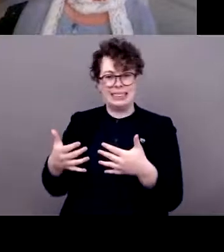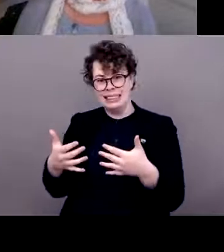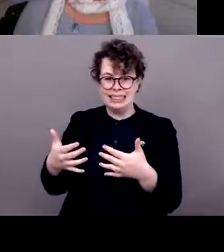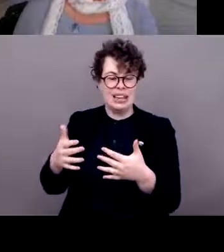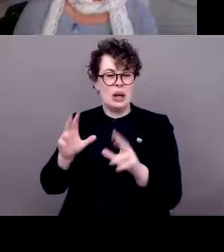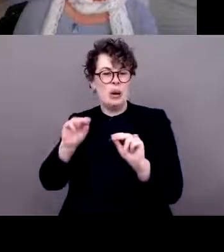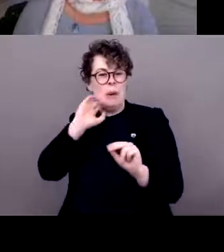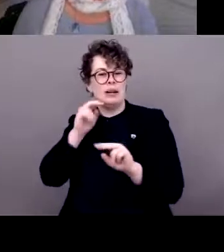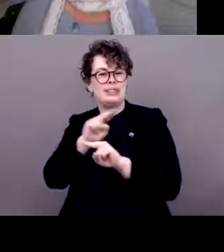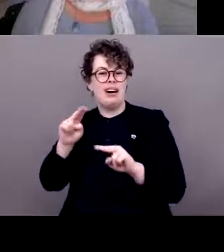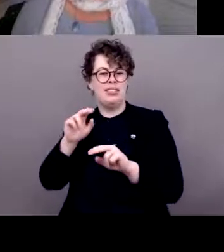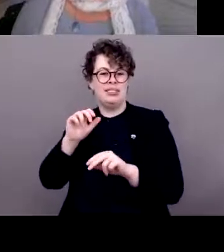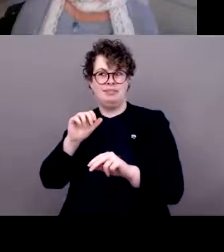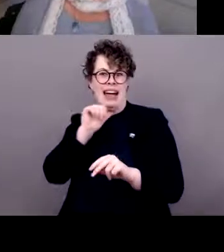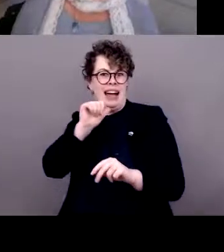structure.